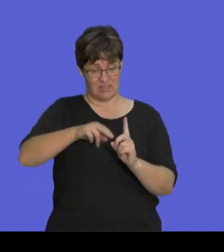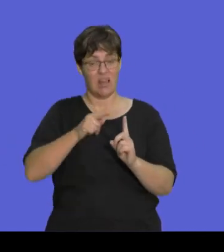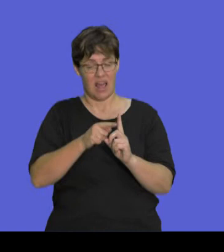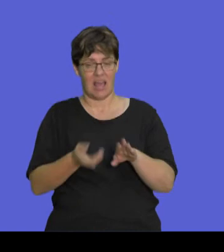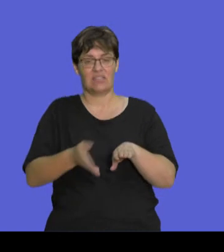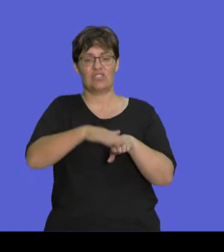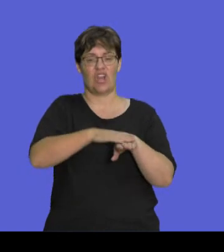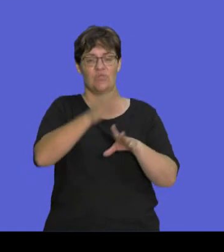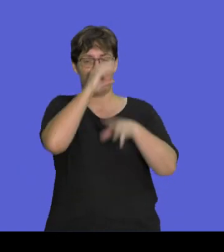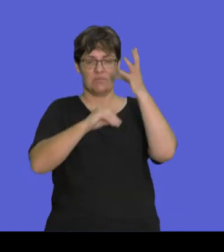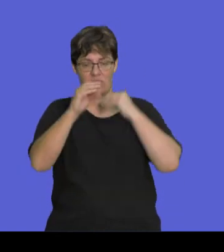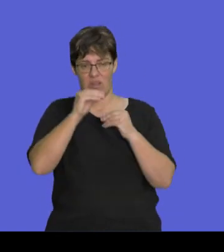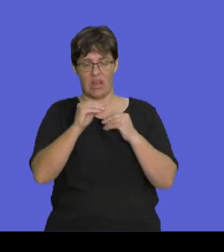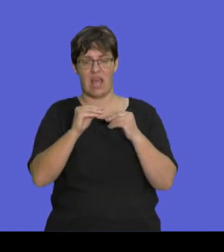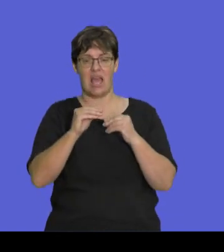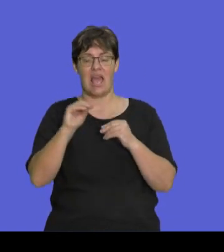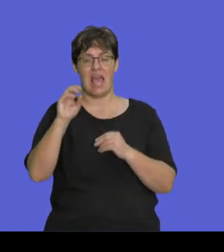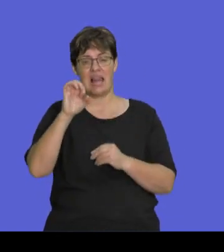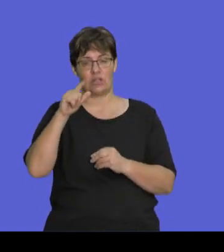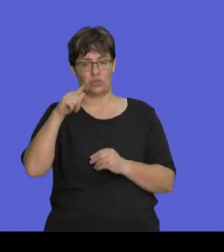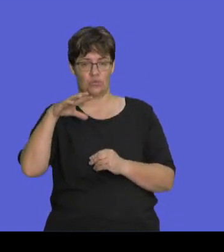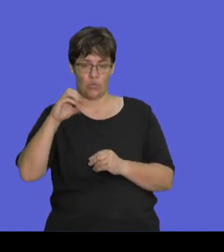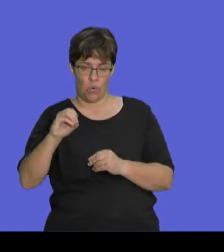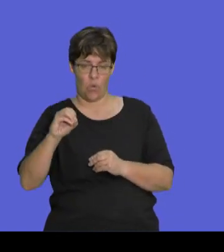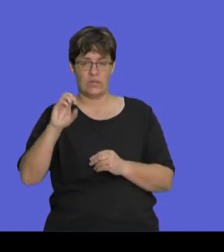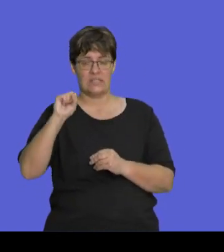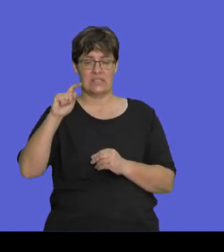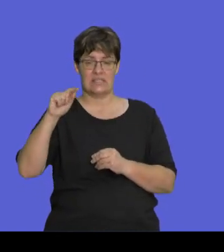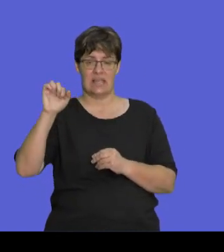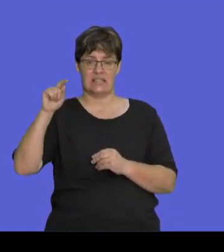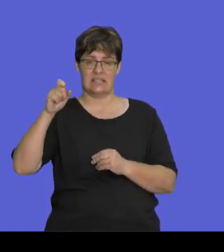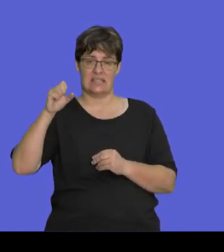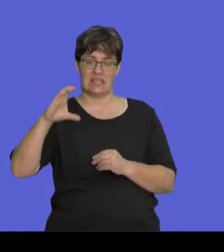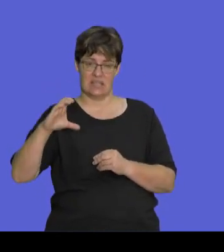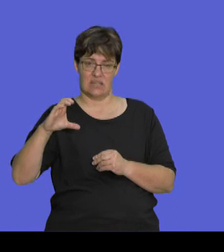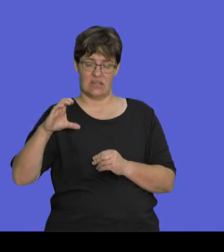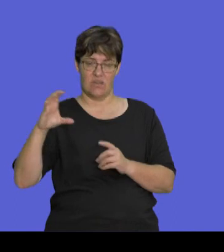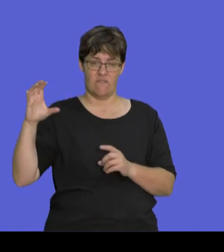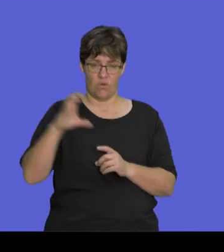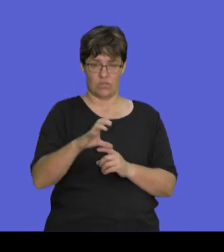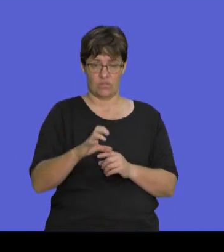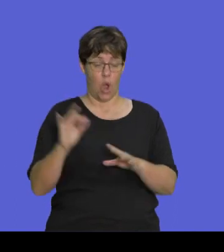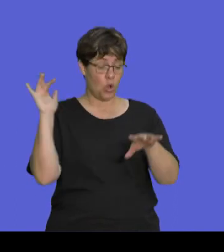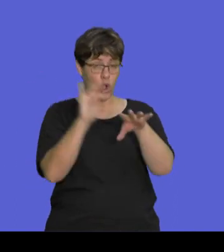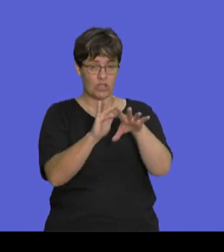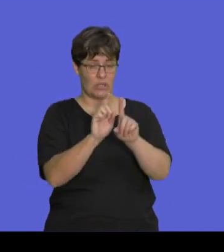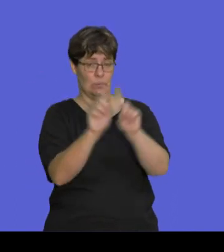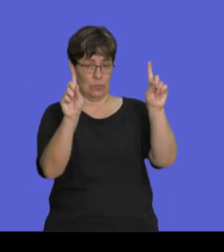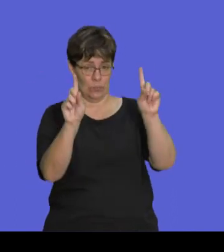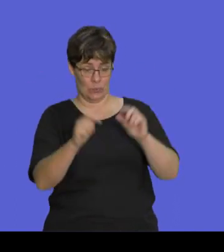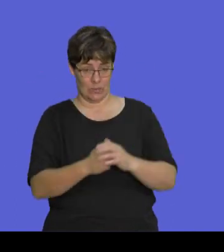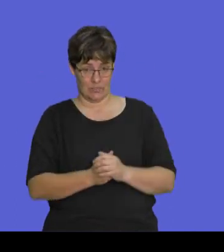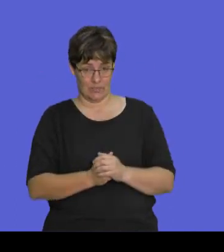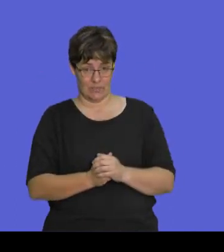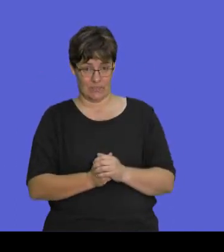in which an electric charge will experience an electrostatic force. And this electrostatic force is actually a non-contact